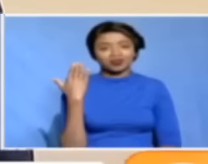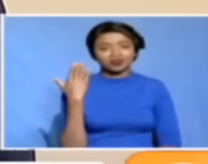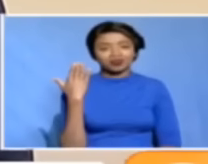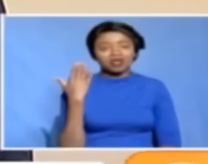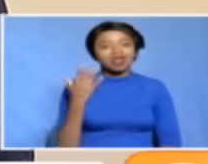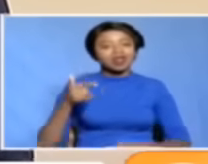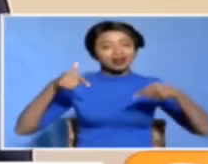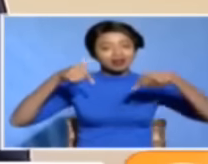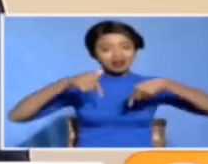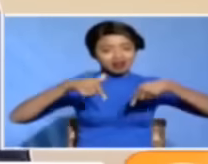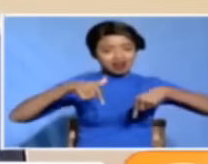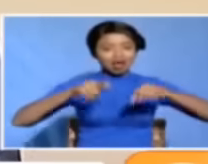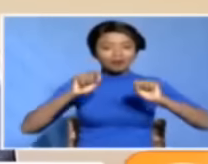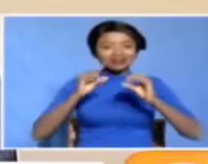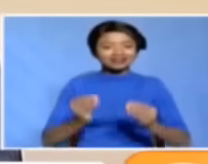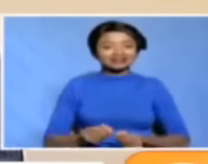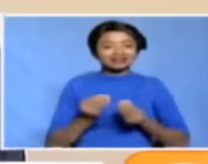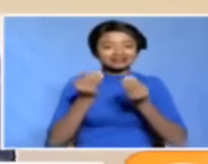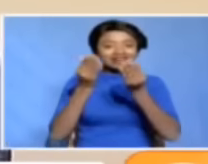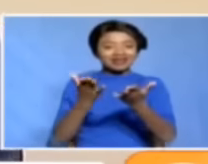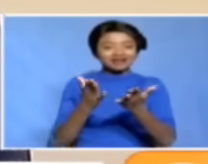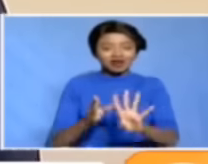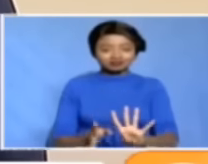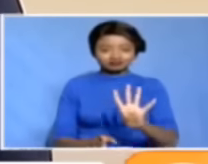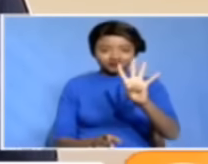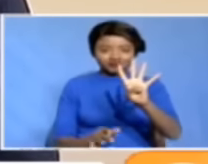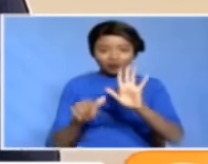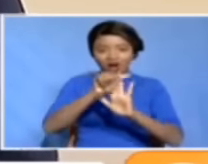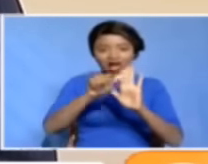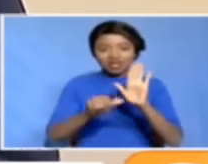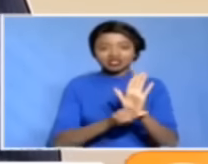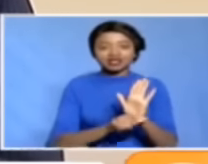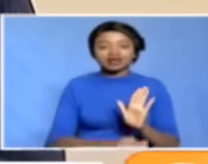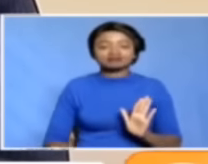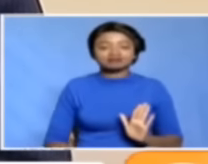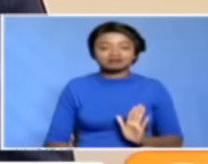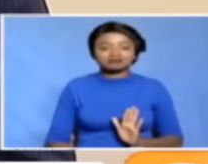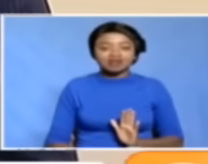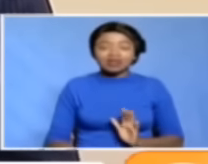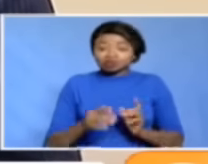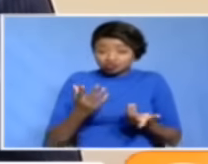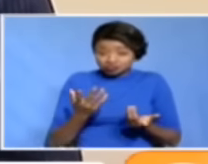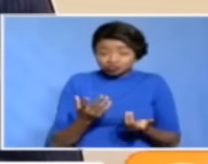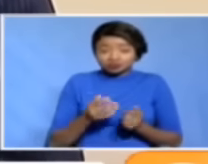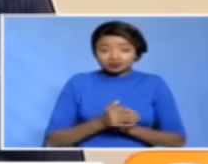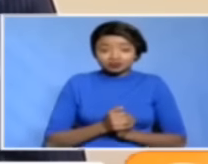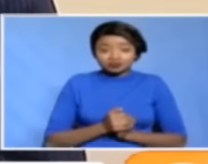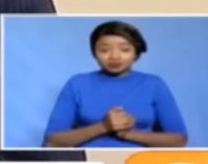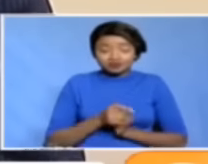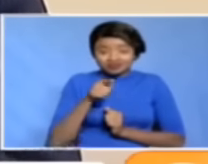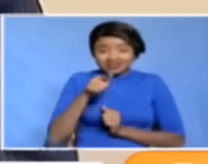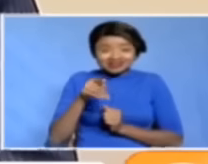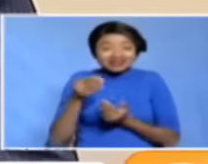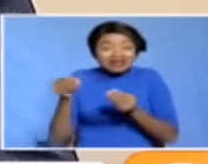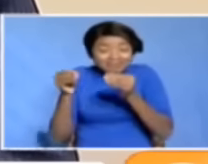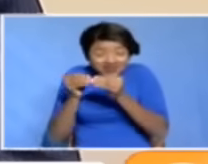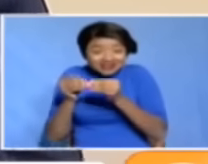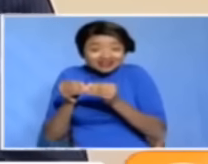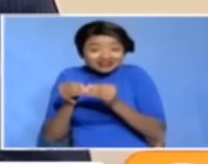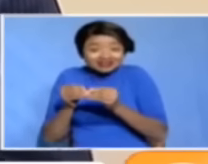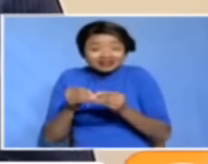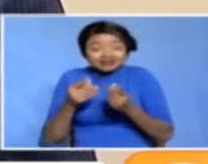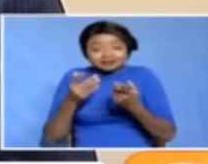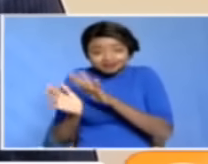we must deliver on the four key agenda. So those of us, that was in a parliamentary group meeting, mm-hmm,